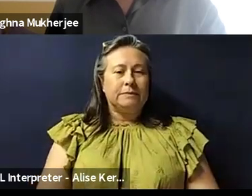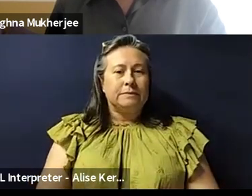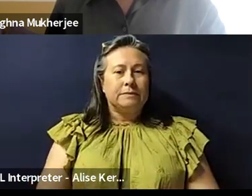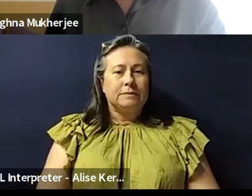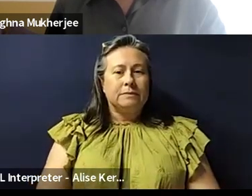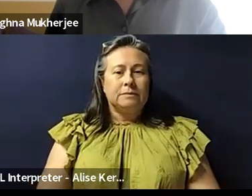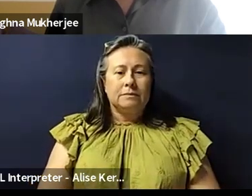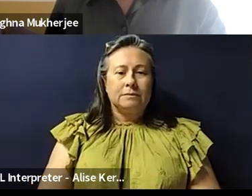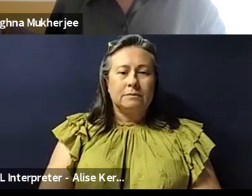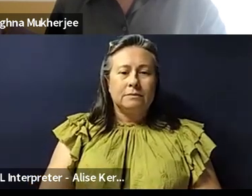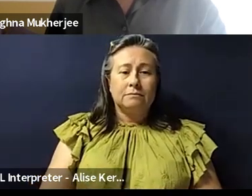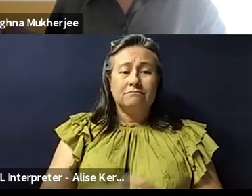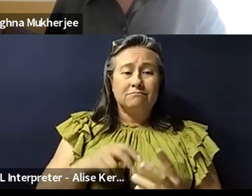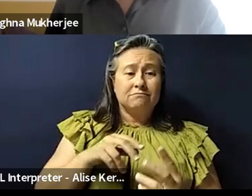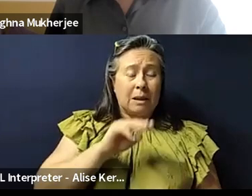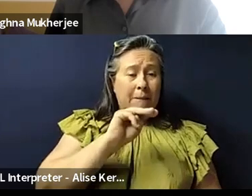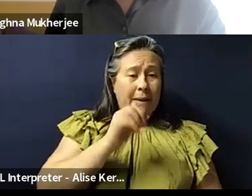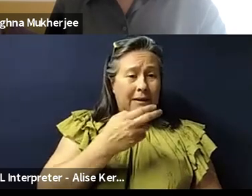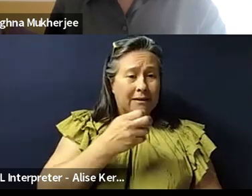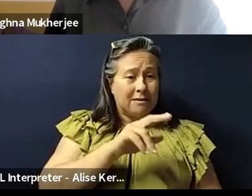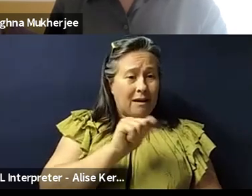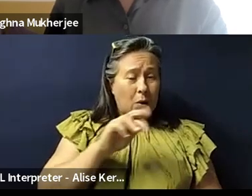Meghna, Sarah, do you want to add anything?